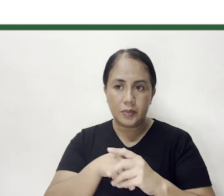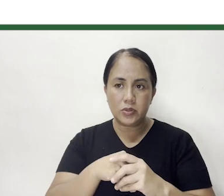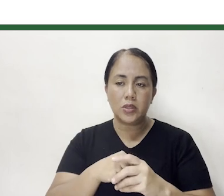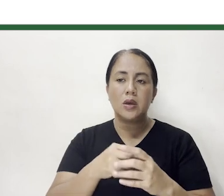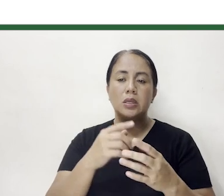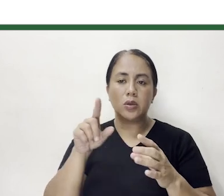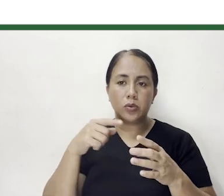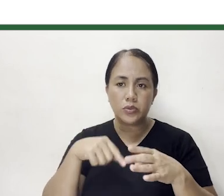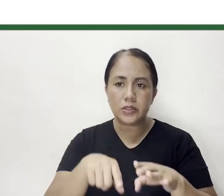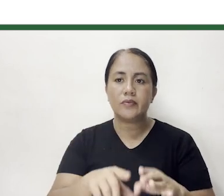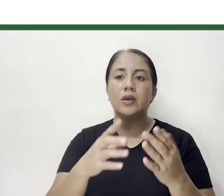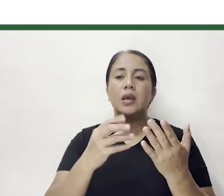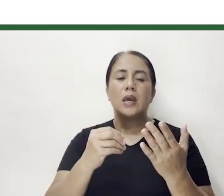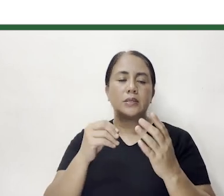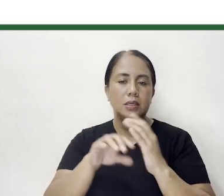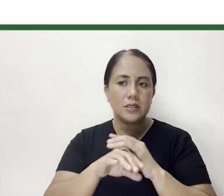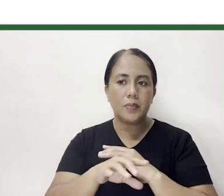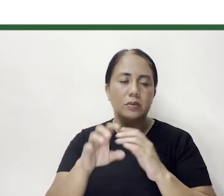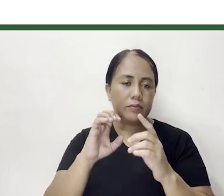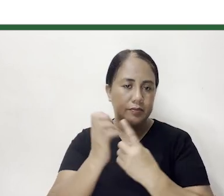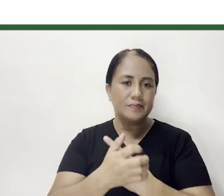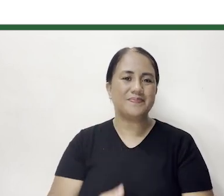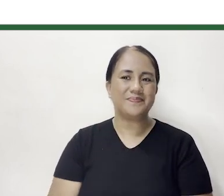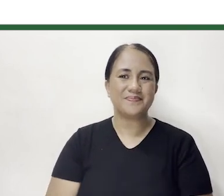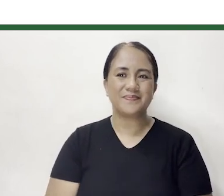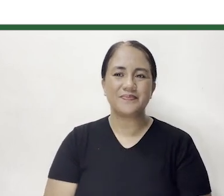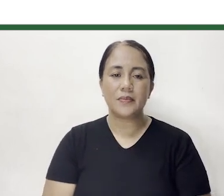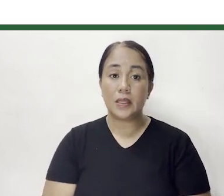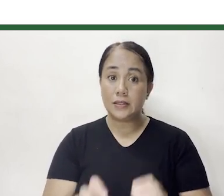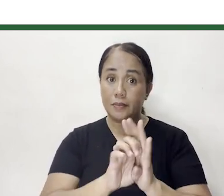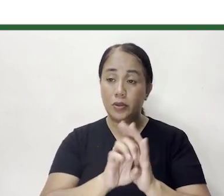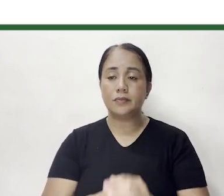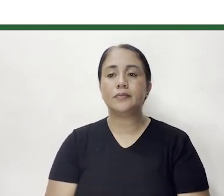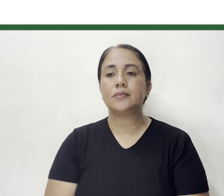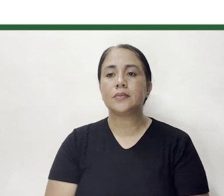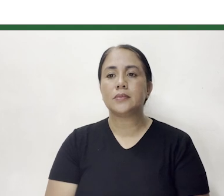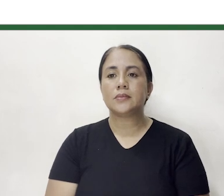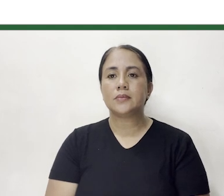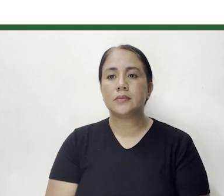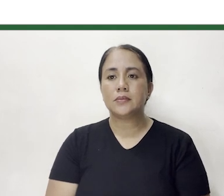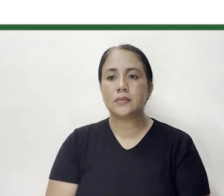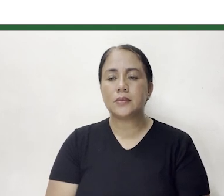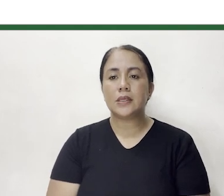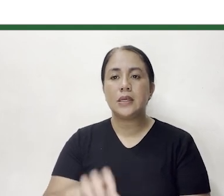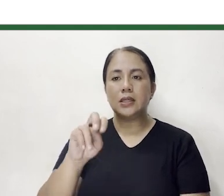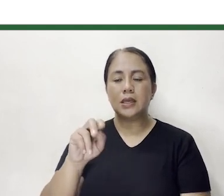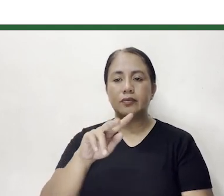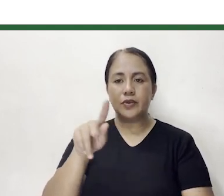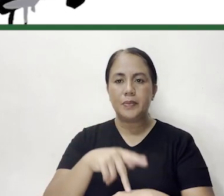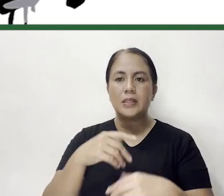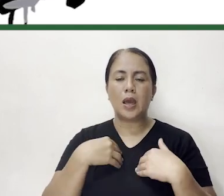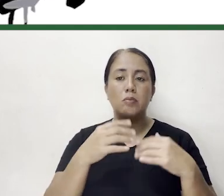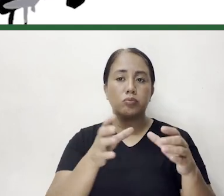for participation are an inclusive and accessible environment. Examples: